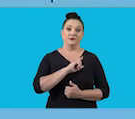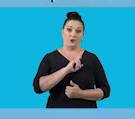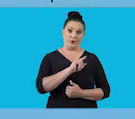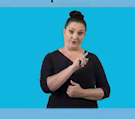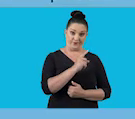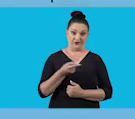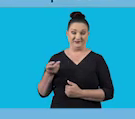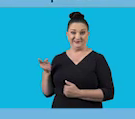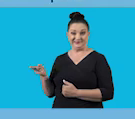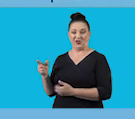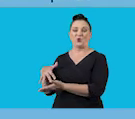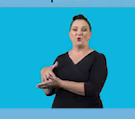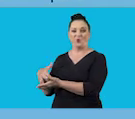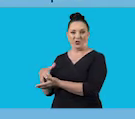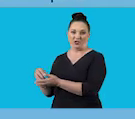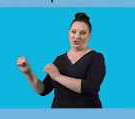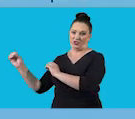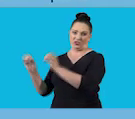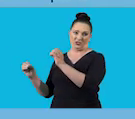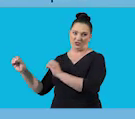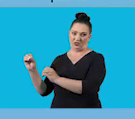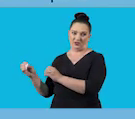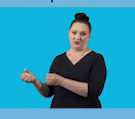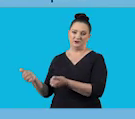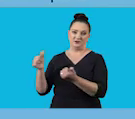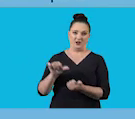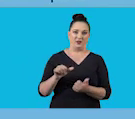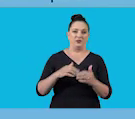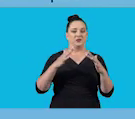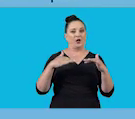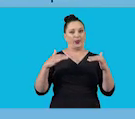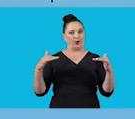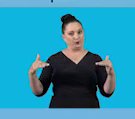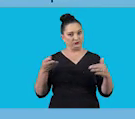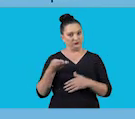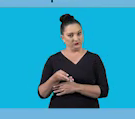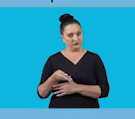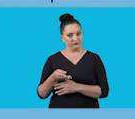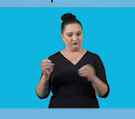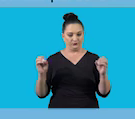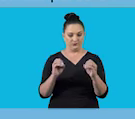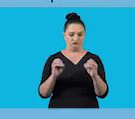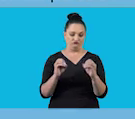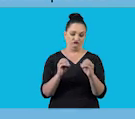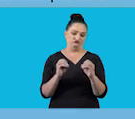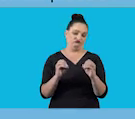be gas as the weakest, going to a liquid,